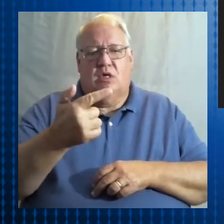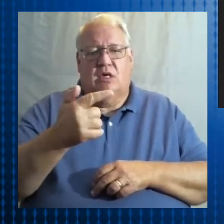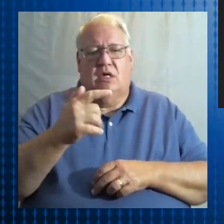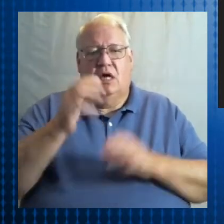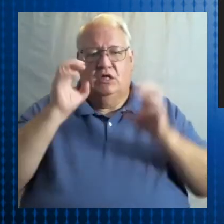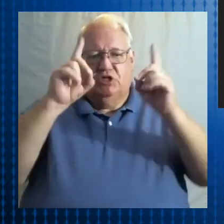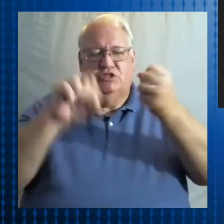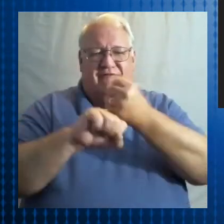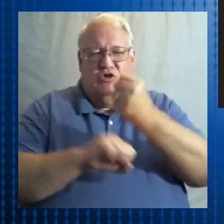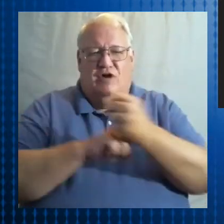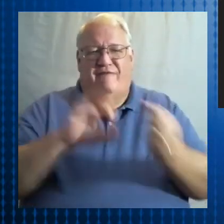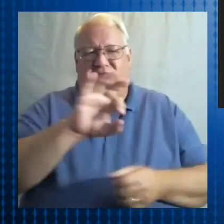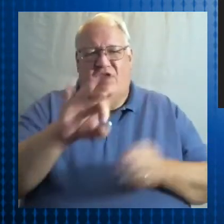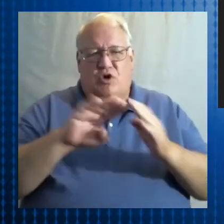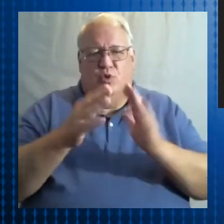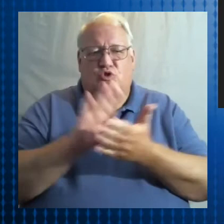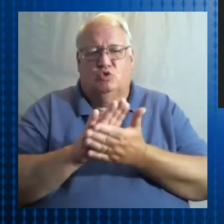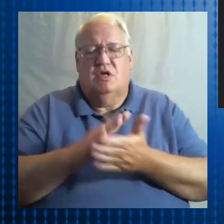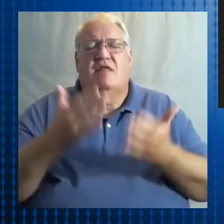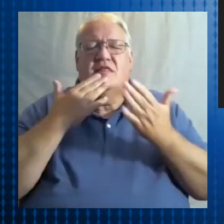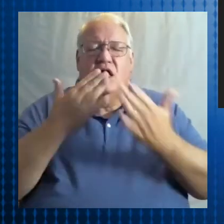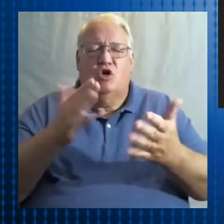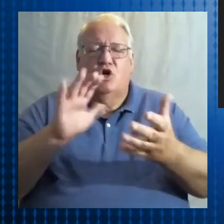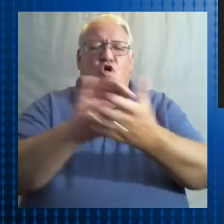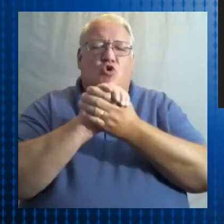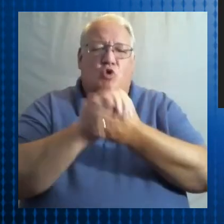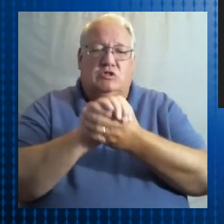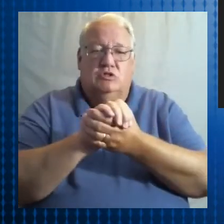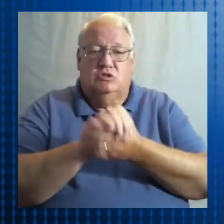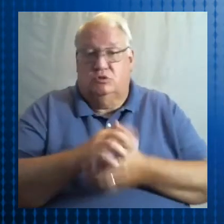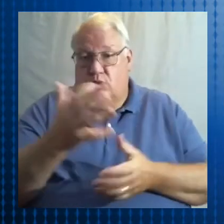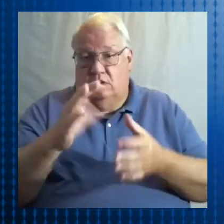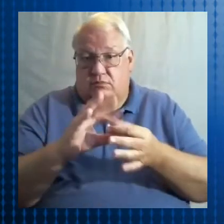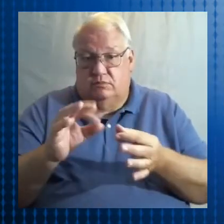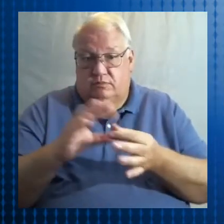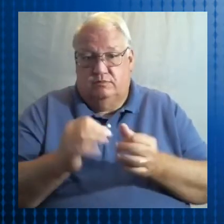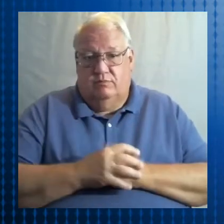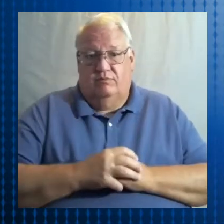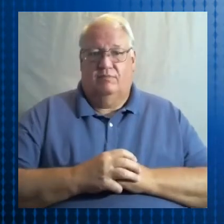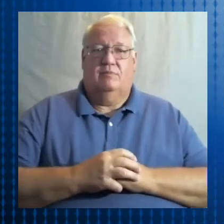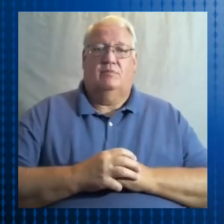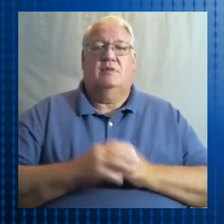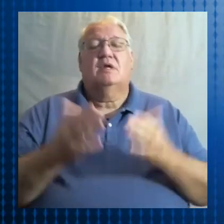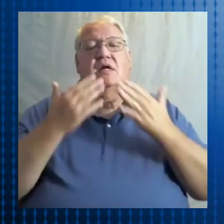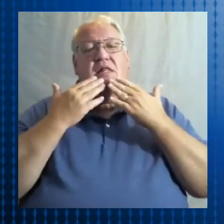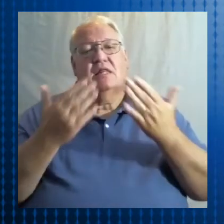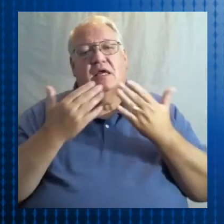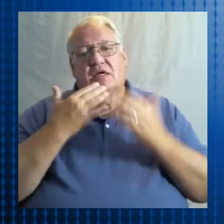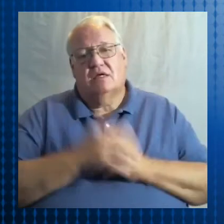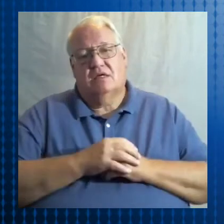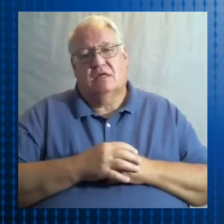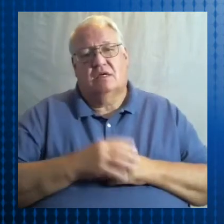Schools. Thank you, congratulations. Would you like to make comments, Holly? Thank you. I'd like